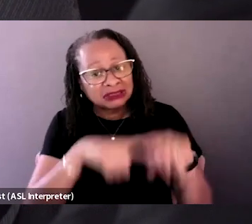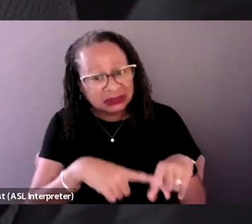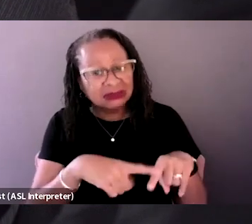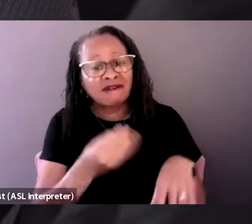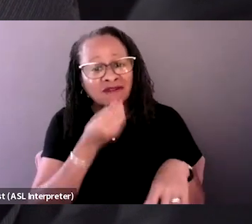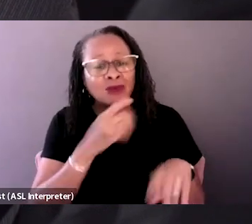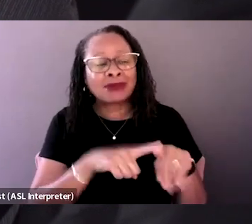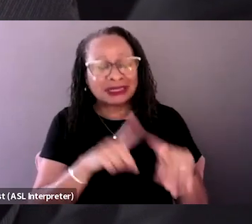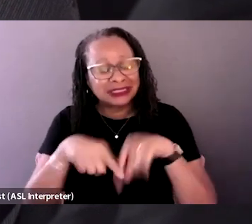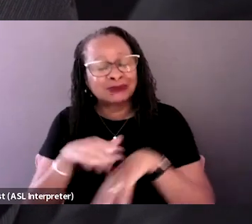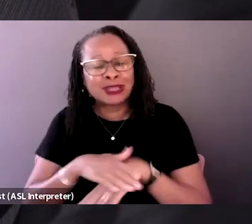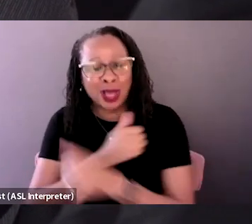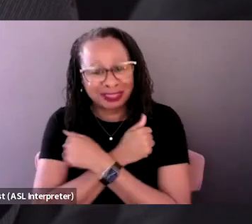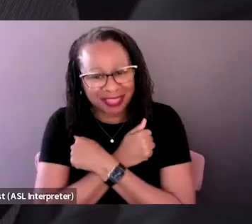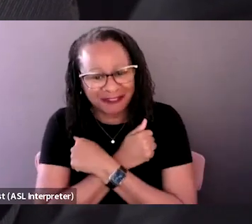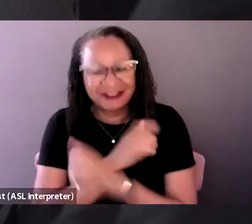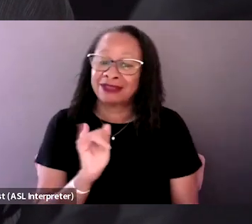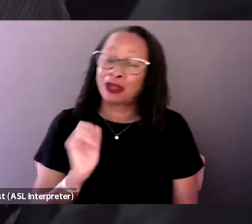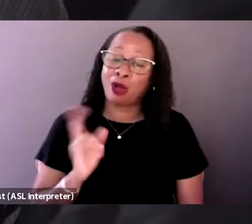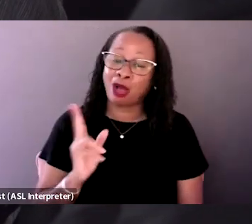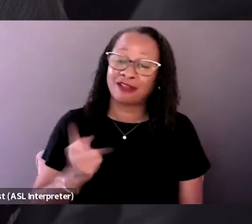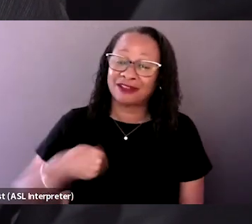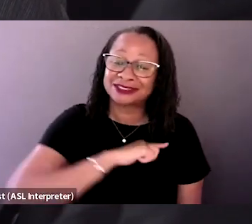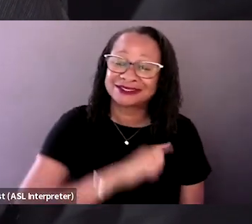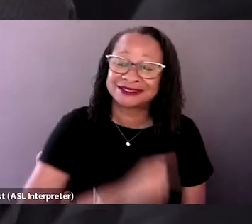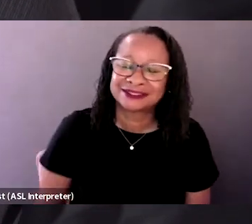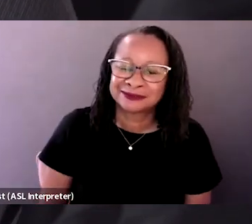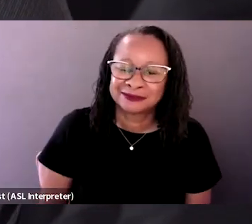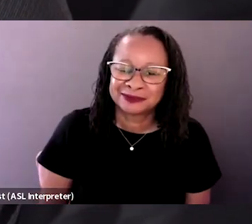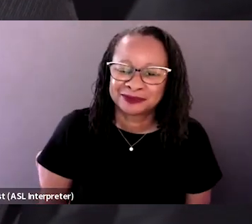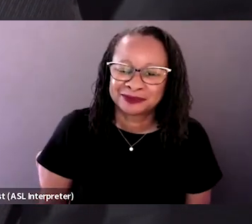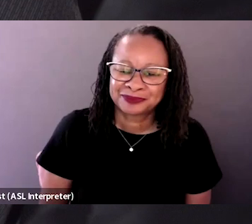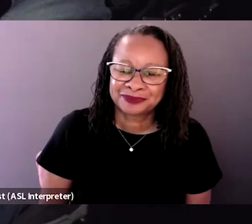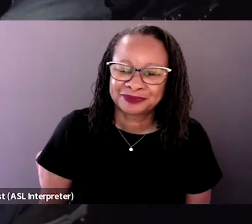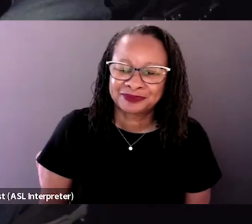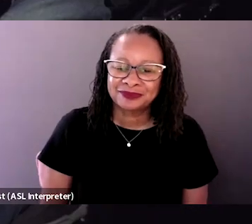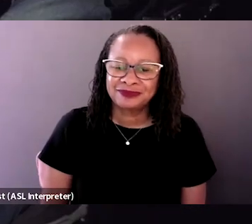he dependent of love, like all of us.